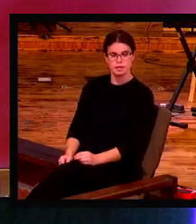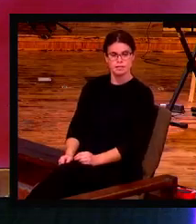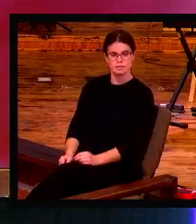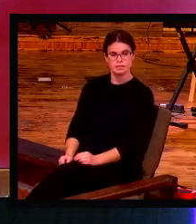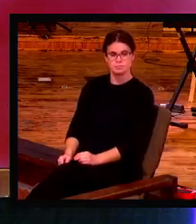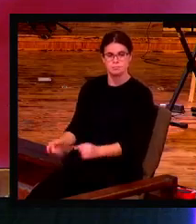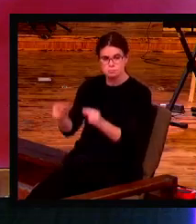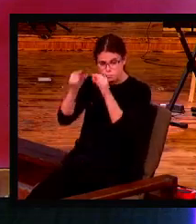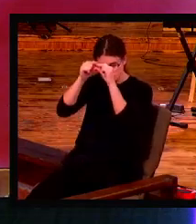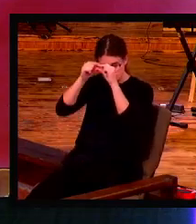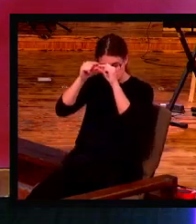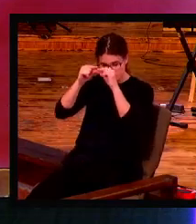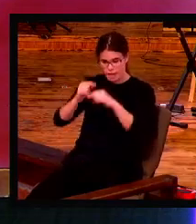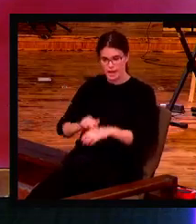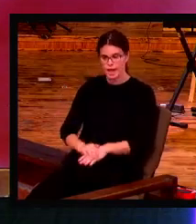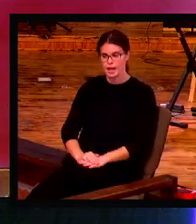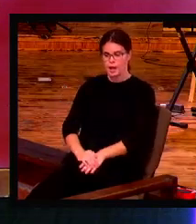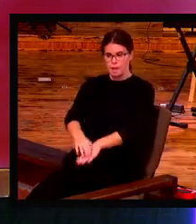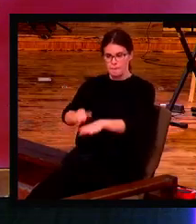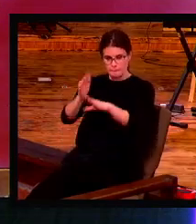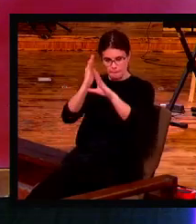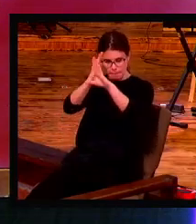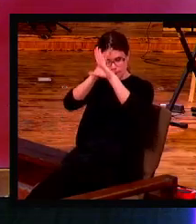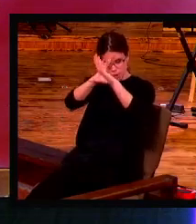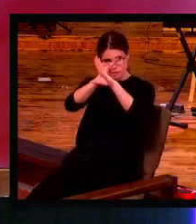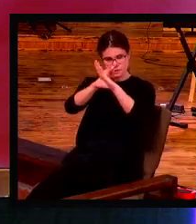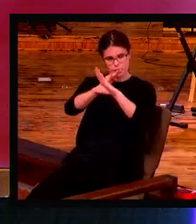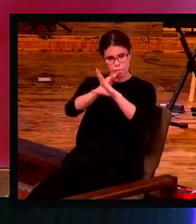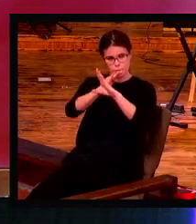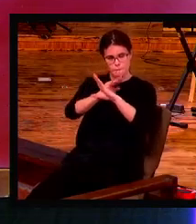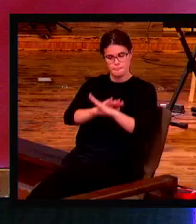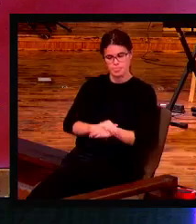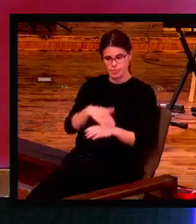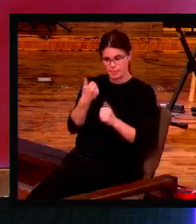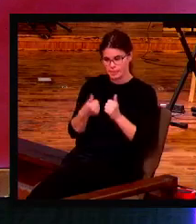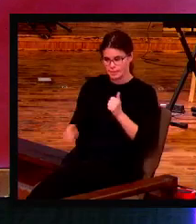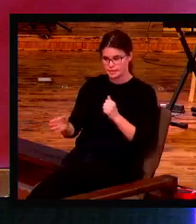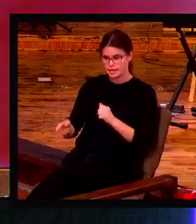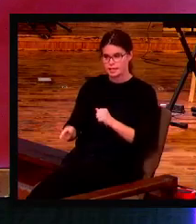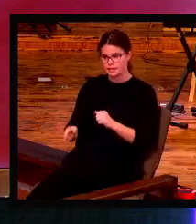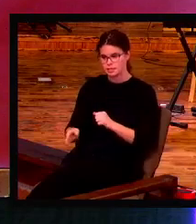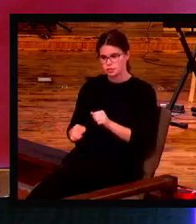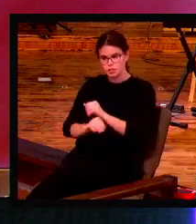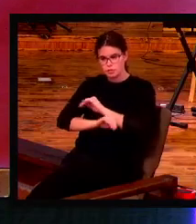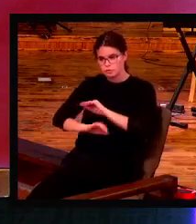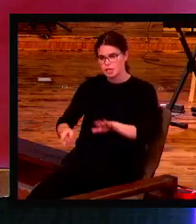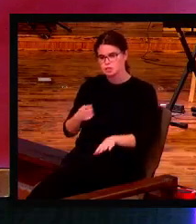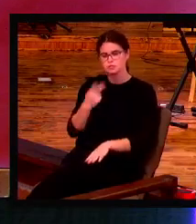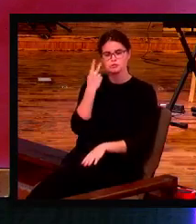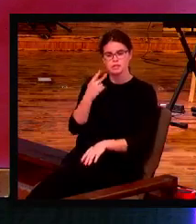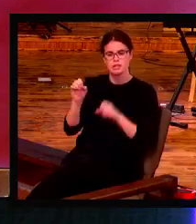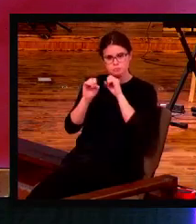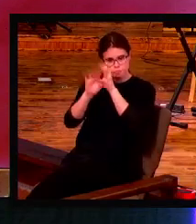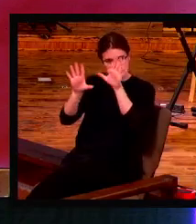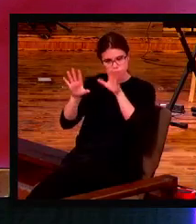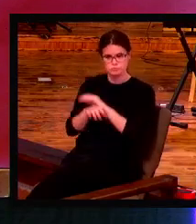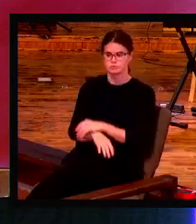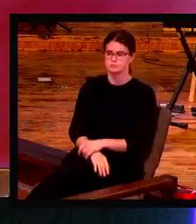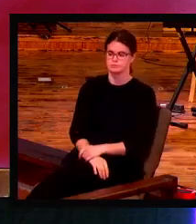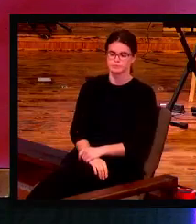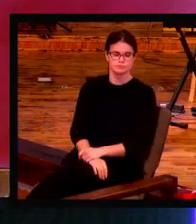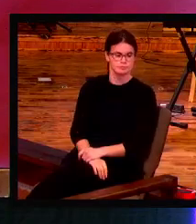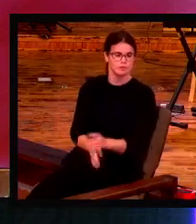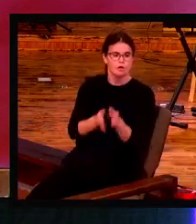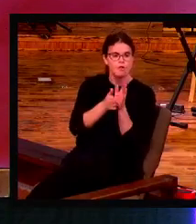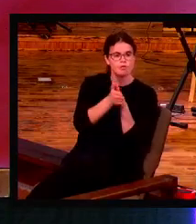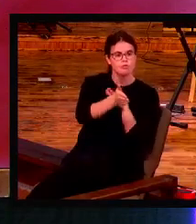clearly. It's going to eliminate distractions to give you clarity. And throughout the entire process of this message,